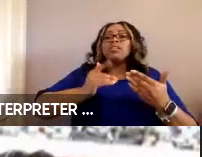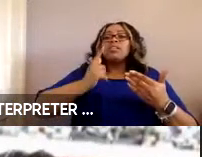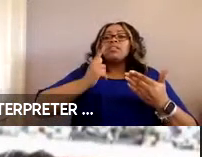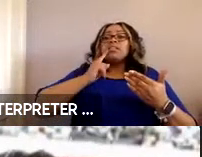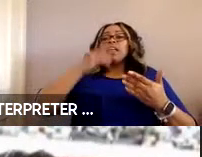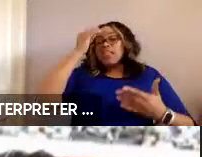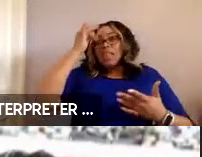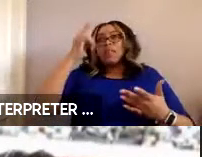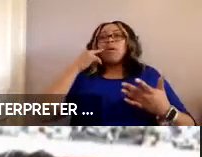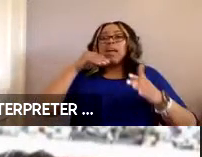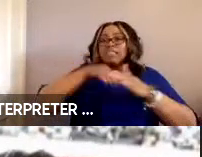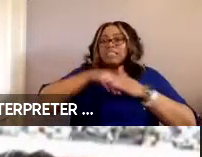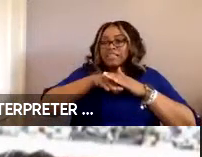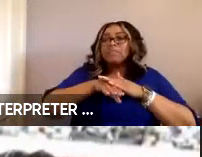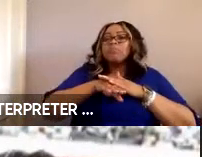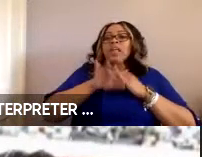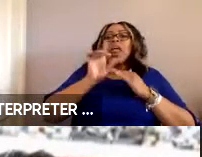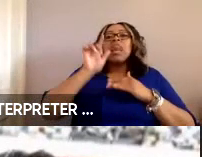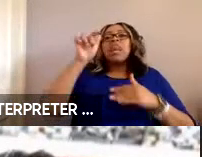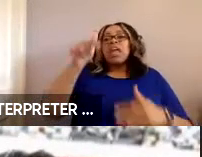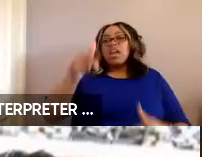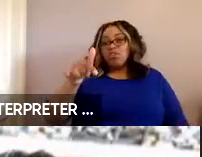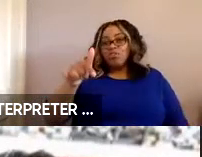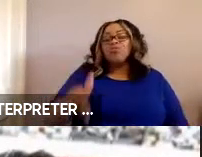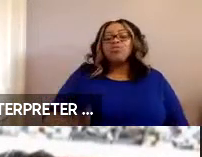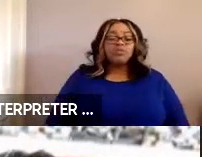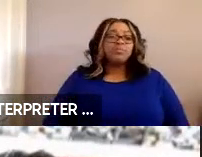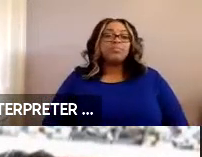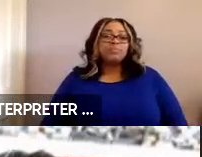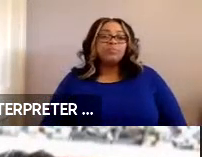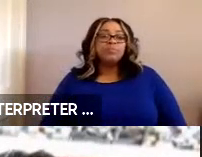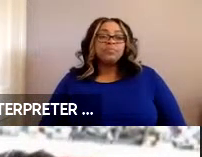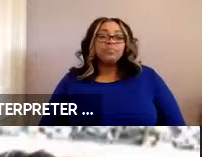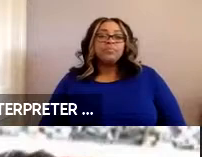thinking about accessibility later.